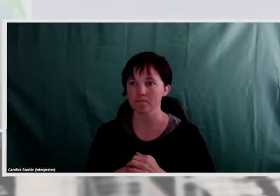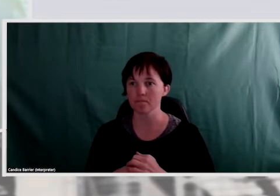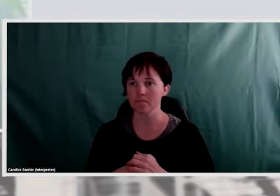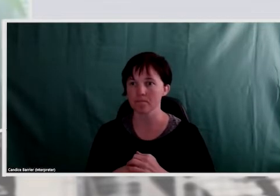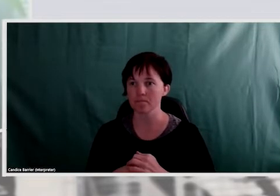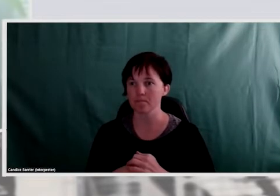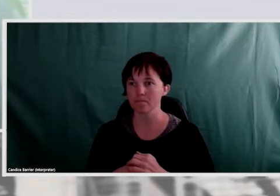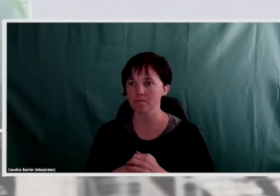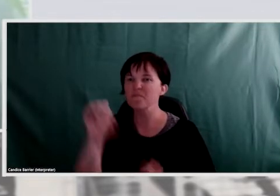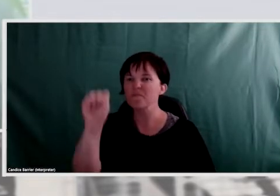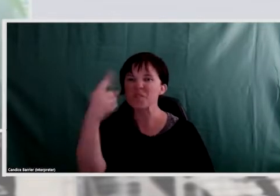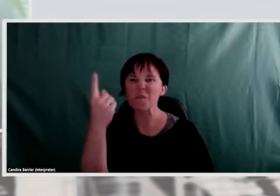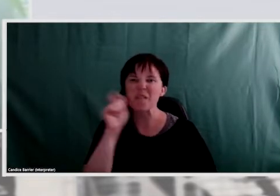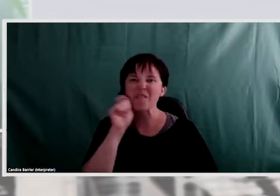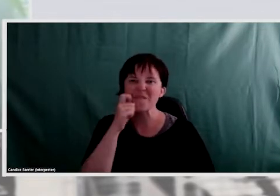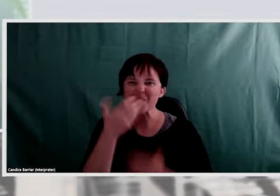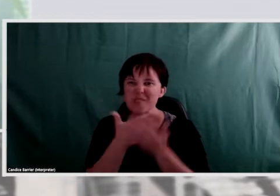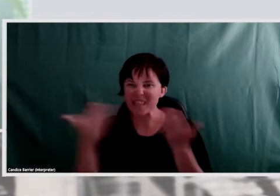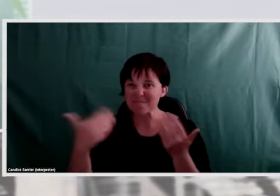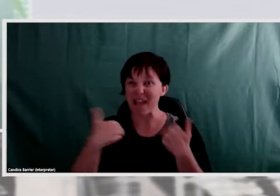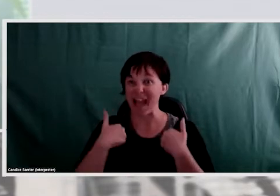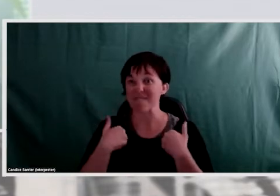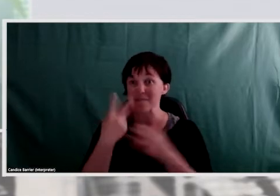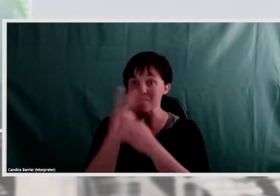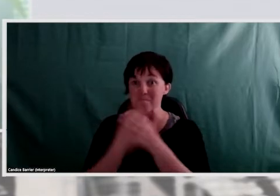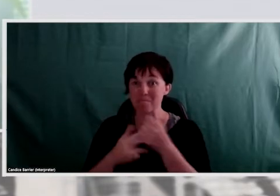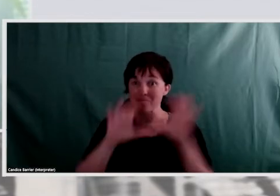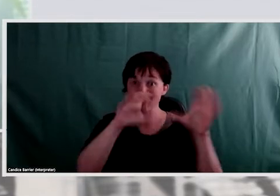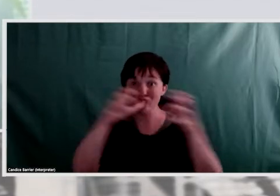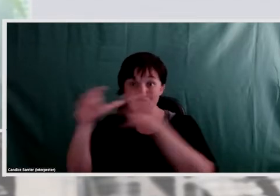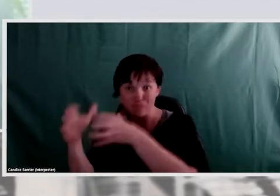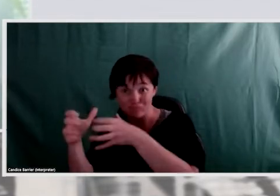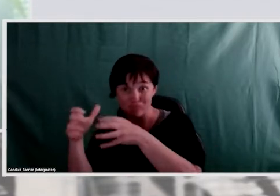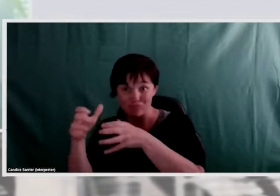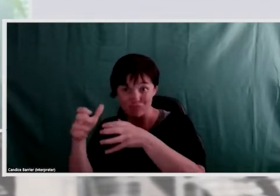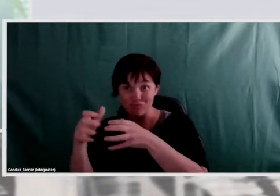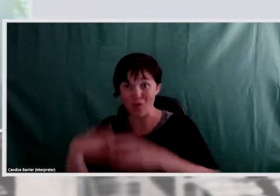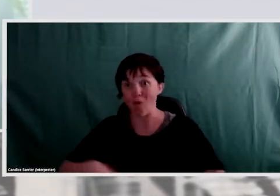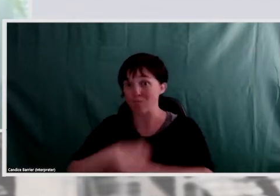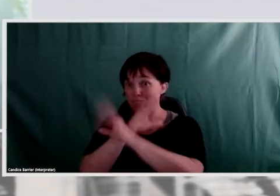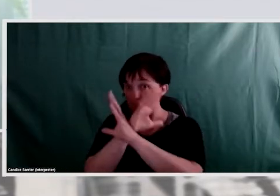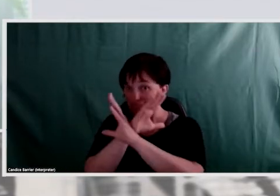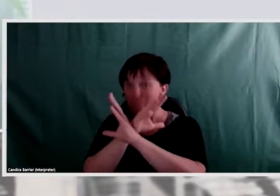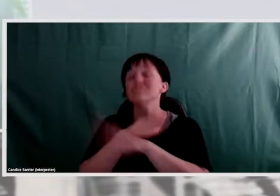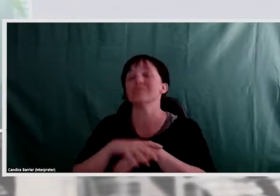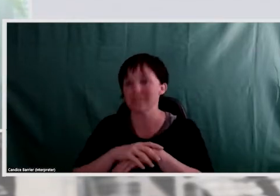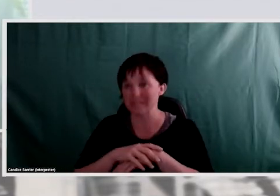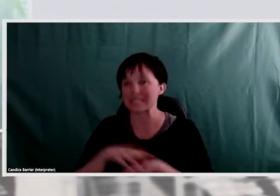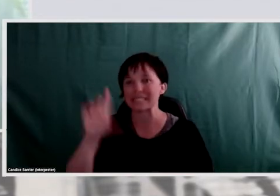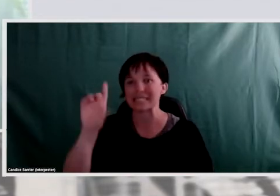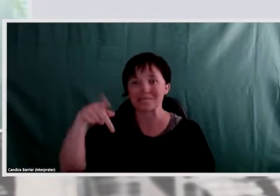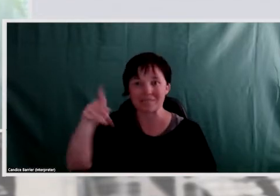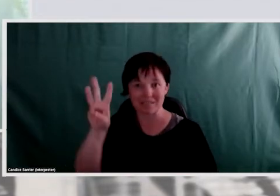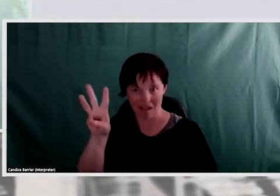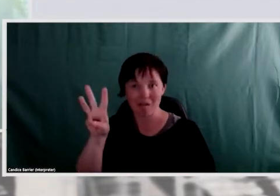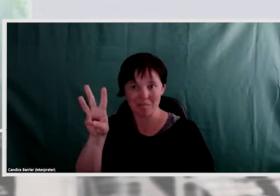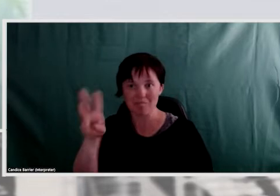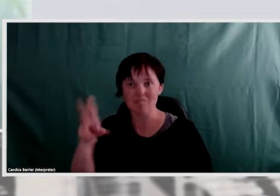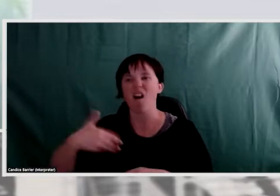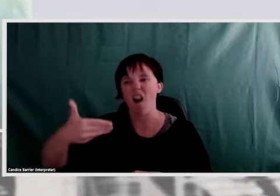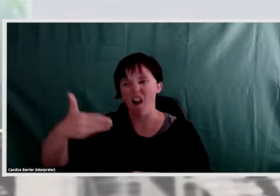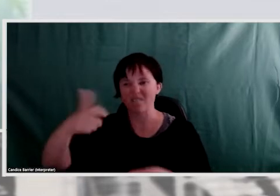Yeah, one of the cool things about having both of these groups on the call is that DPW, oftentimes Department of Public Works,